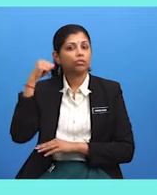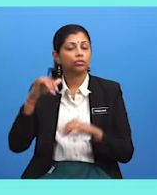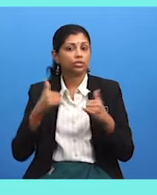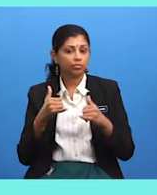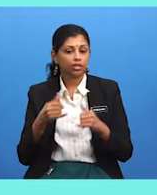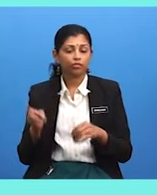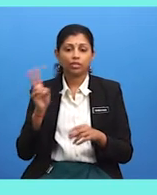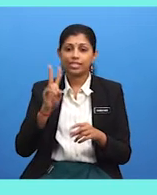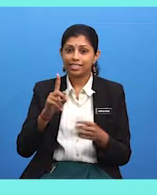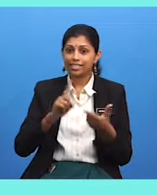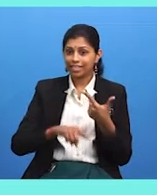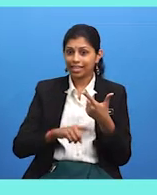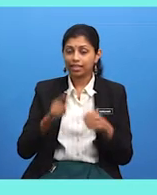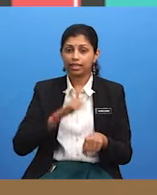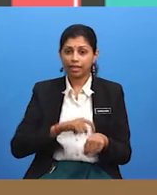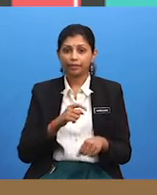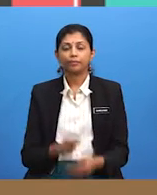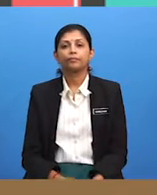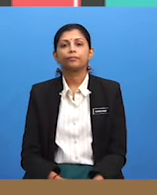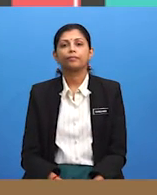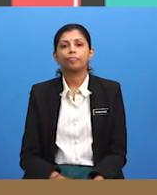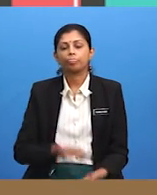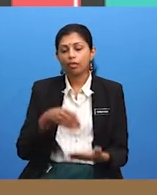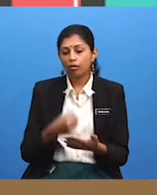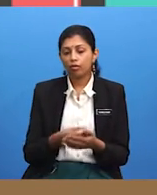is played for the second time. All the